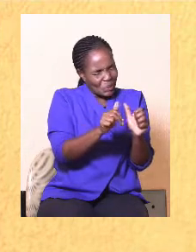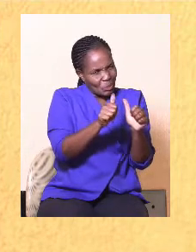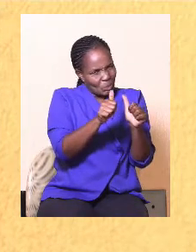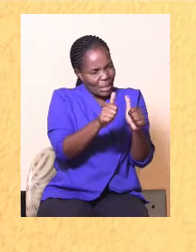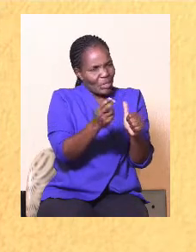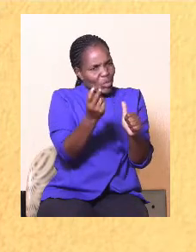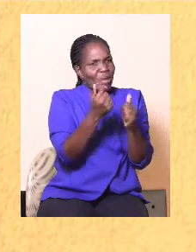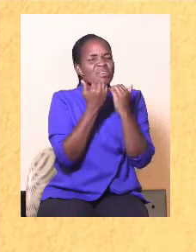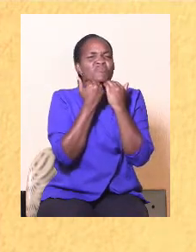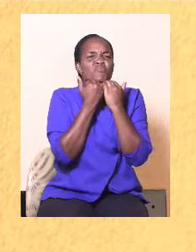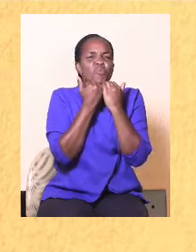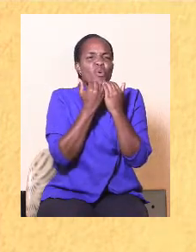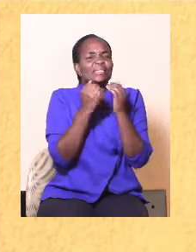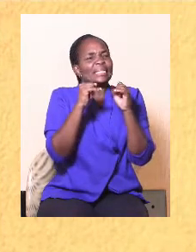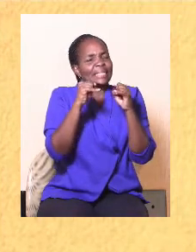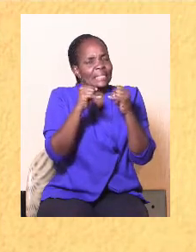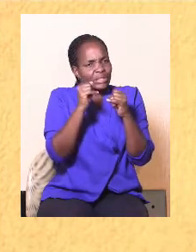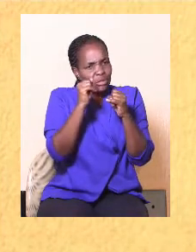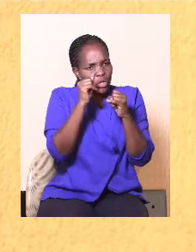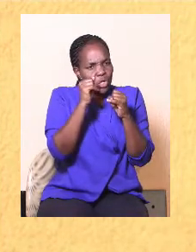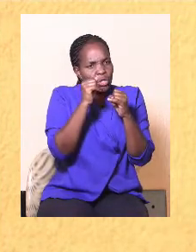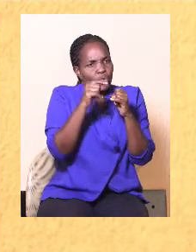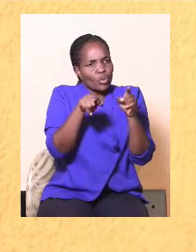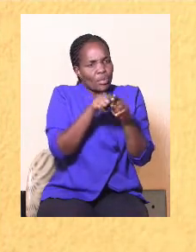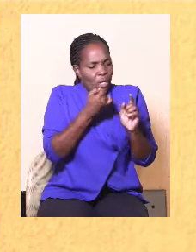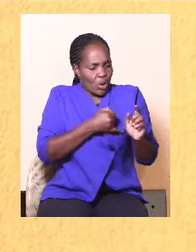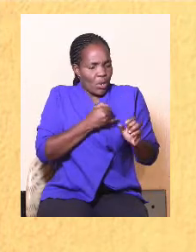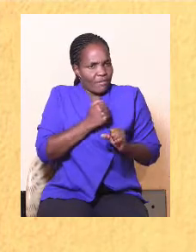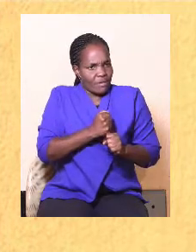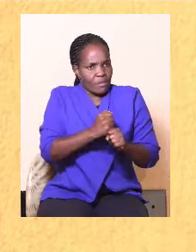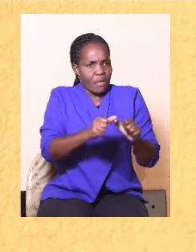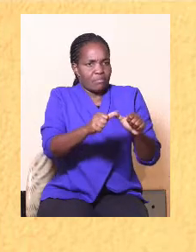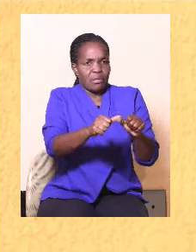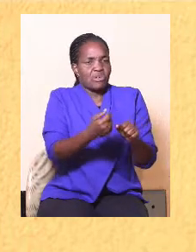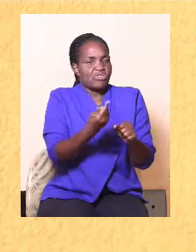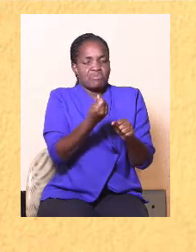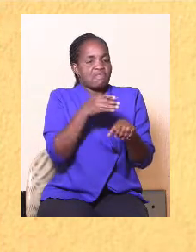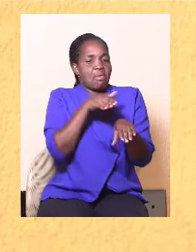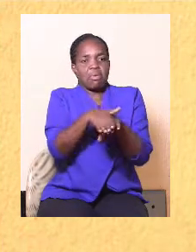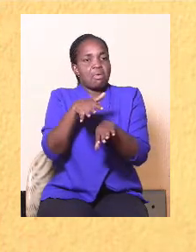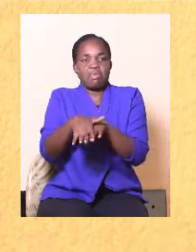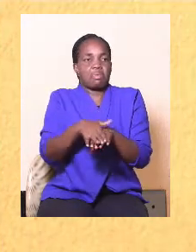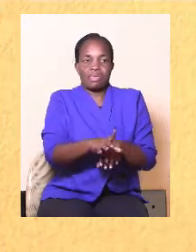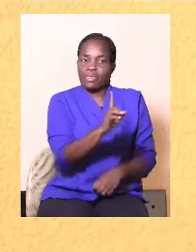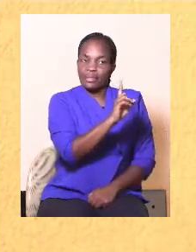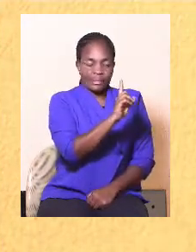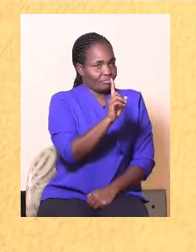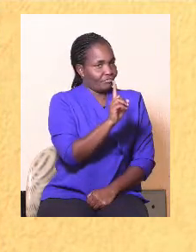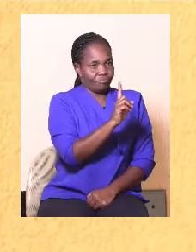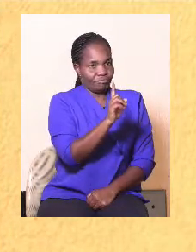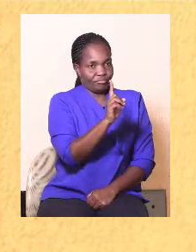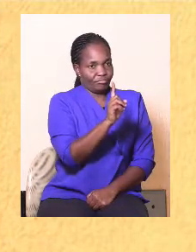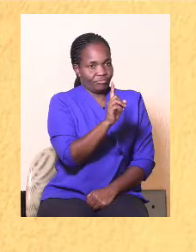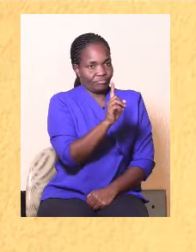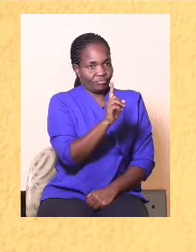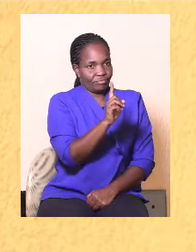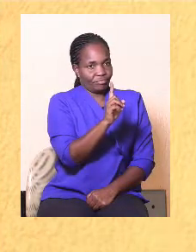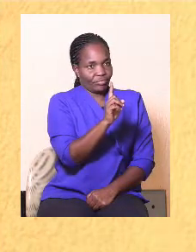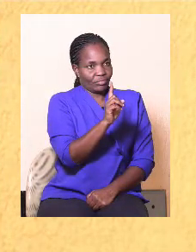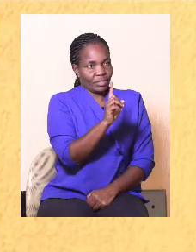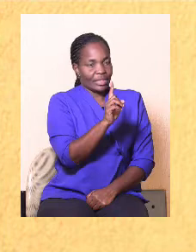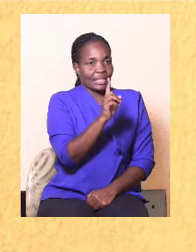livelihoods, because it's meant to support livelihoods. So don't waste this money, use it sparingly. It only comes once on a